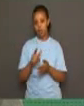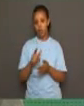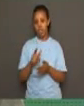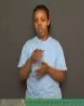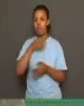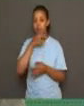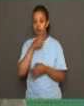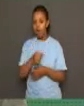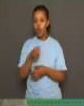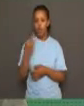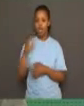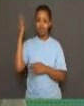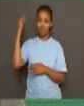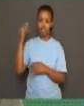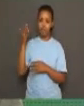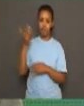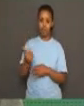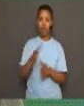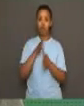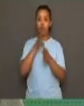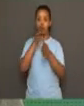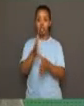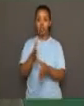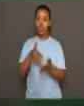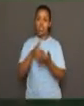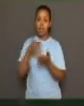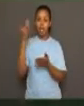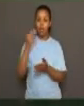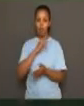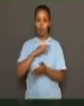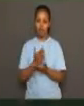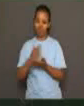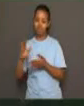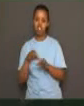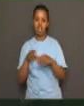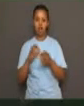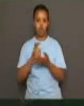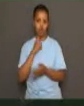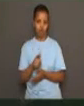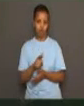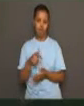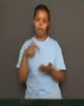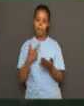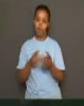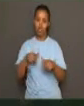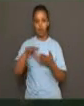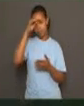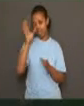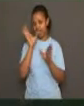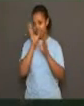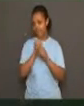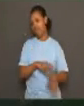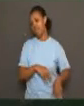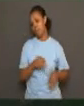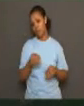from older ones that possessed weaker traits. This concludes our lesson for today,